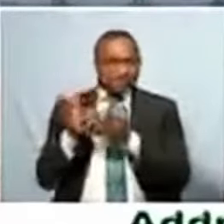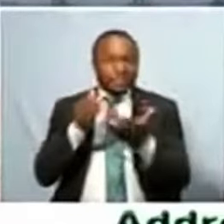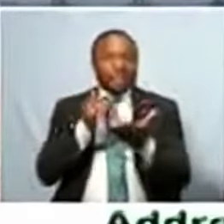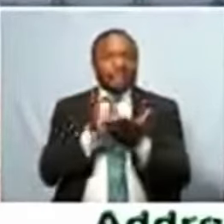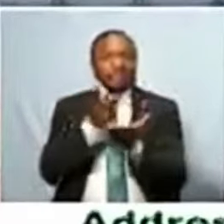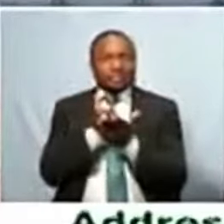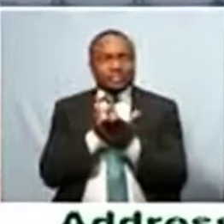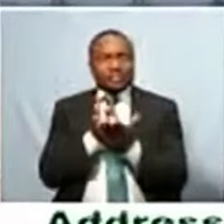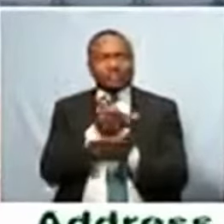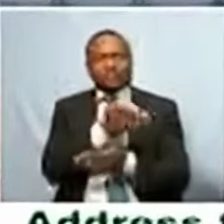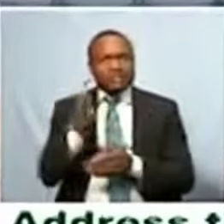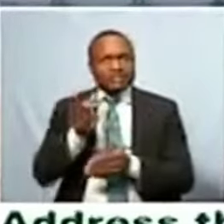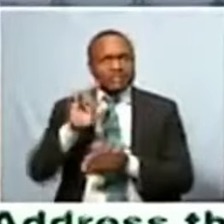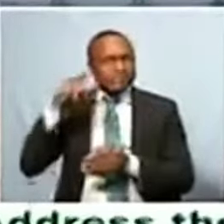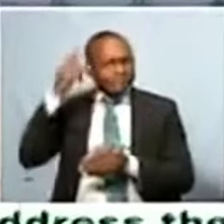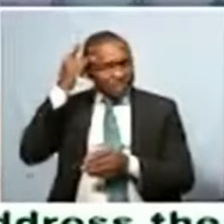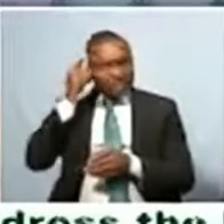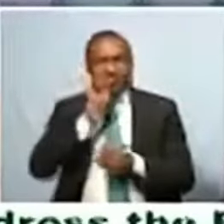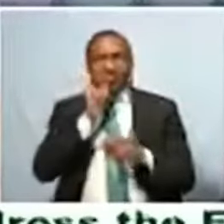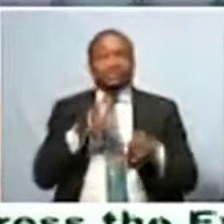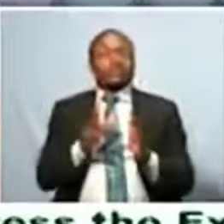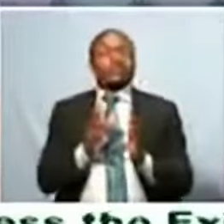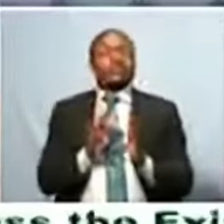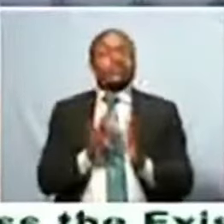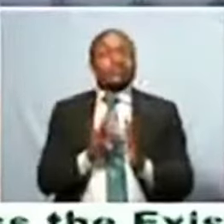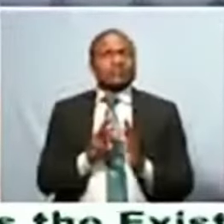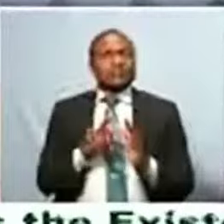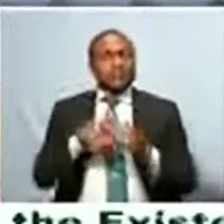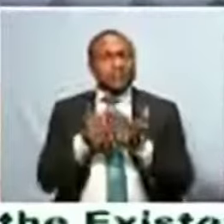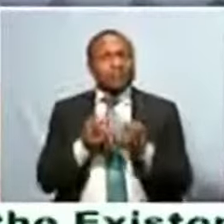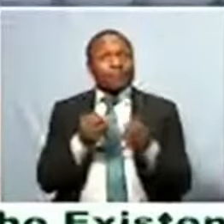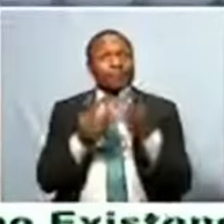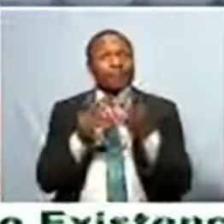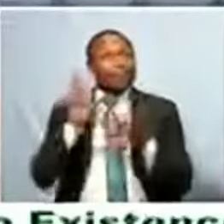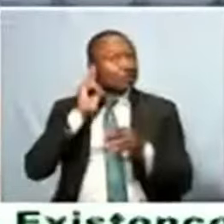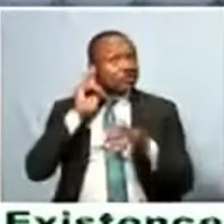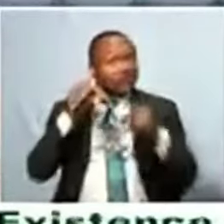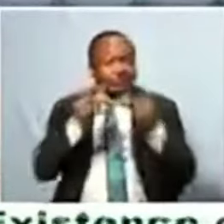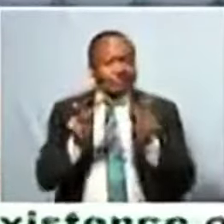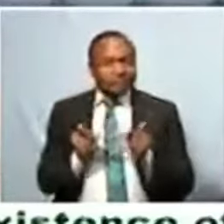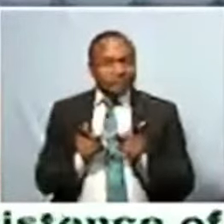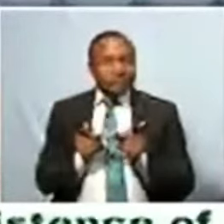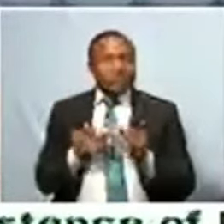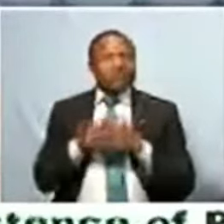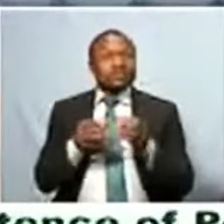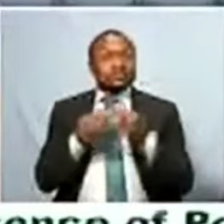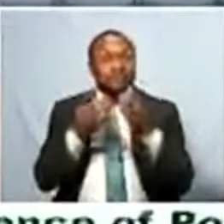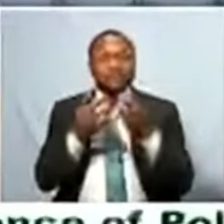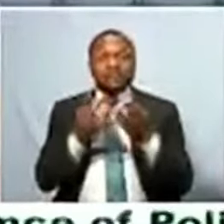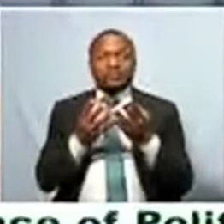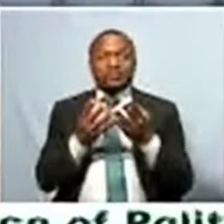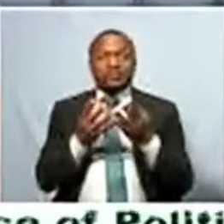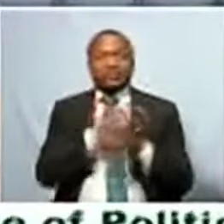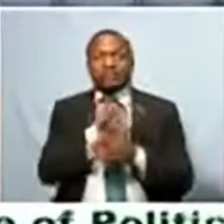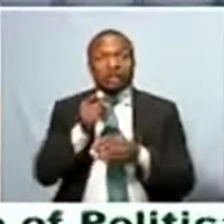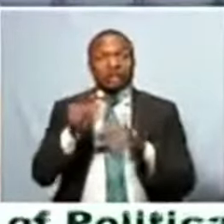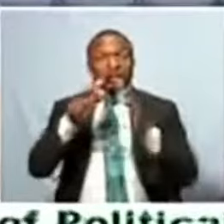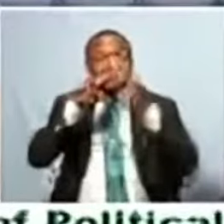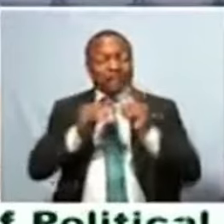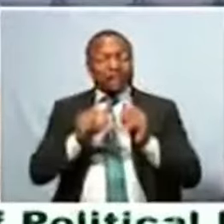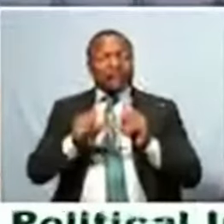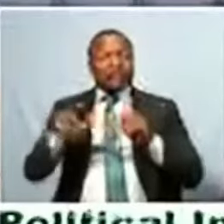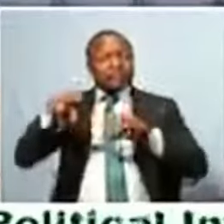to say there's political intolerance. Madam Speaker, how many radio stations or how many roofs has he claimed himself